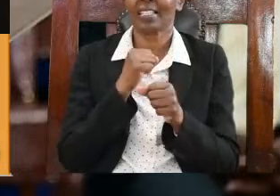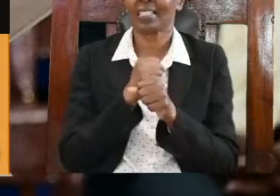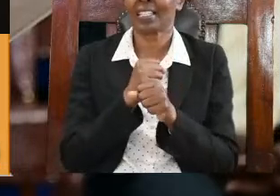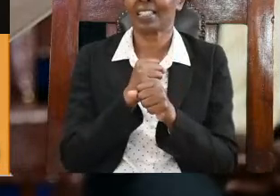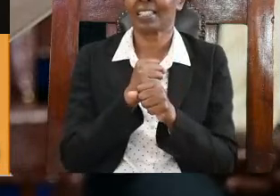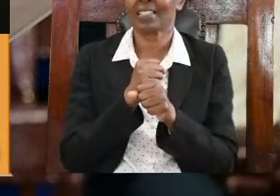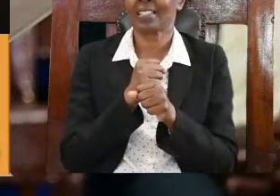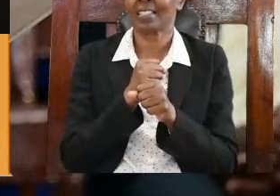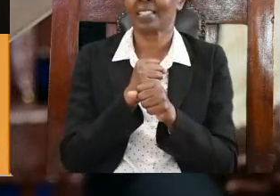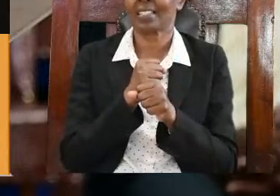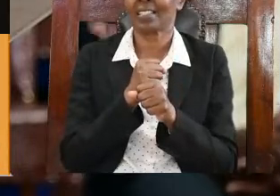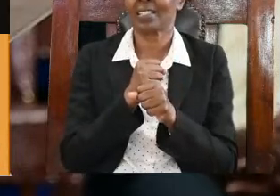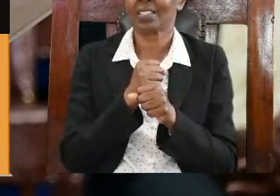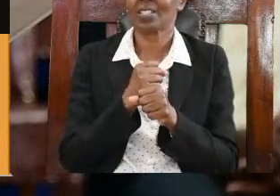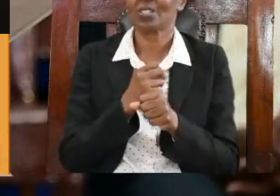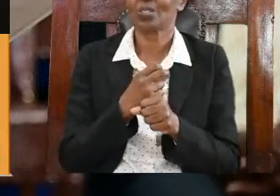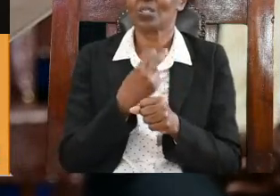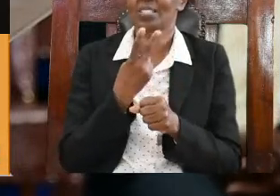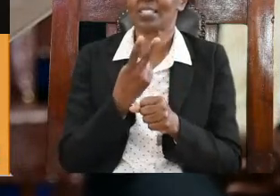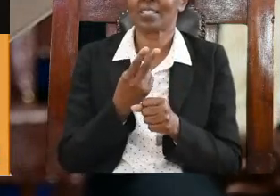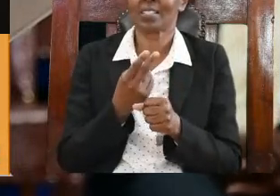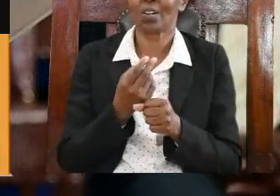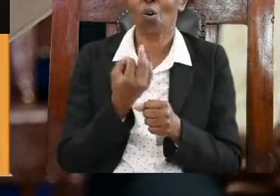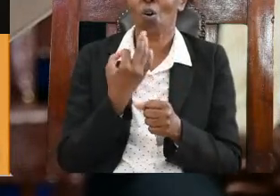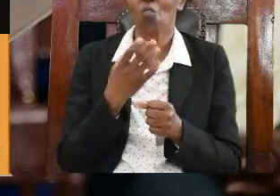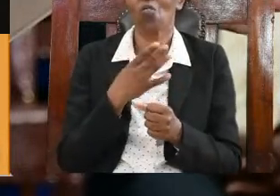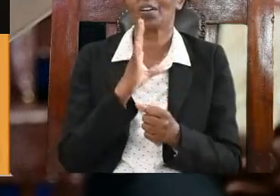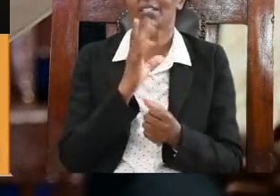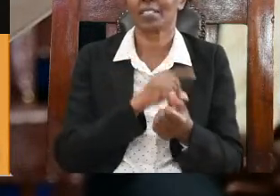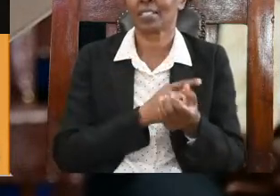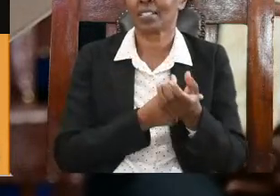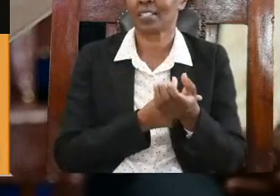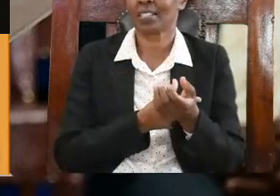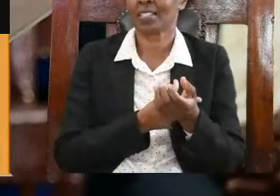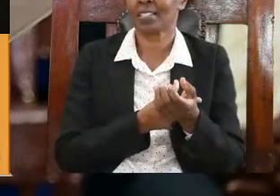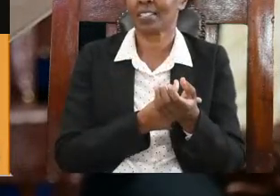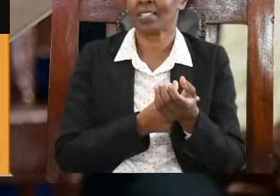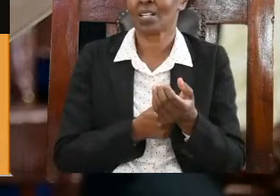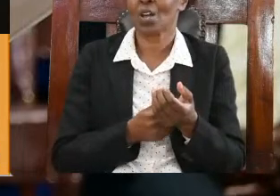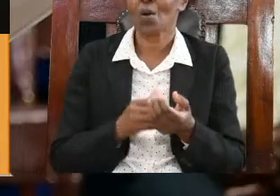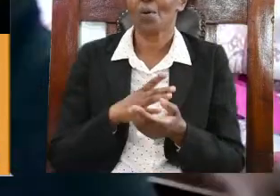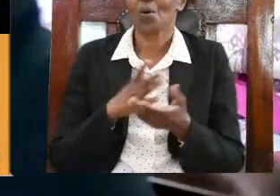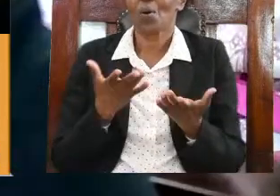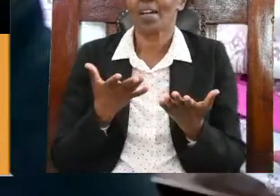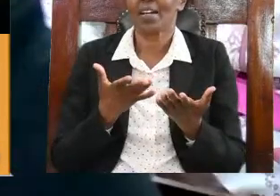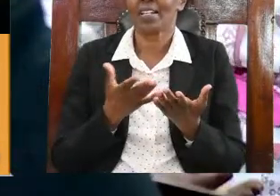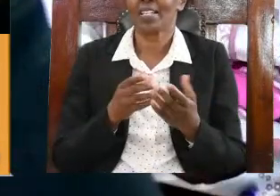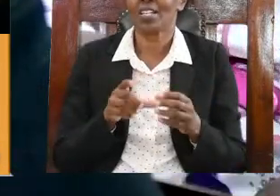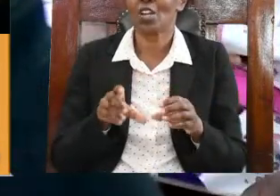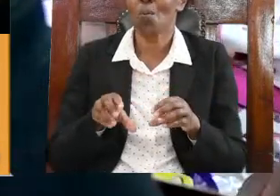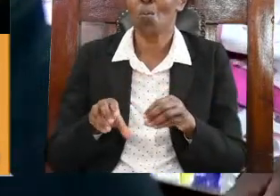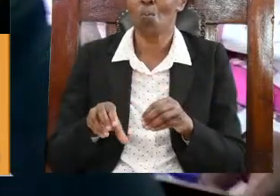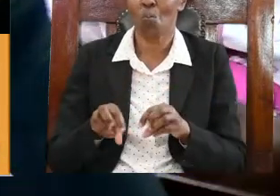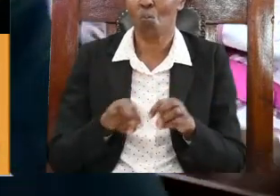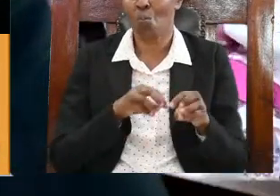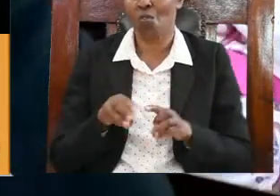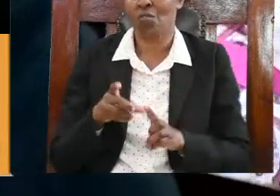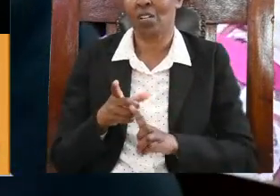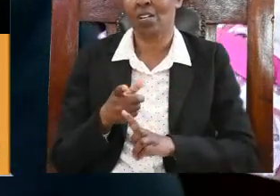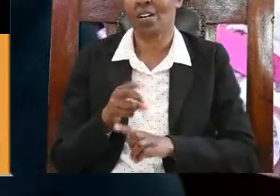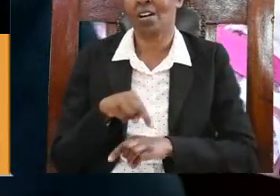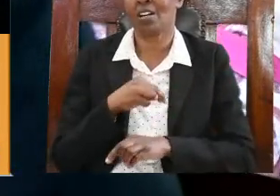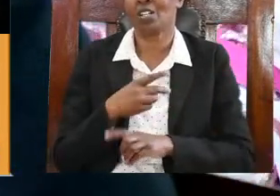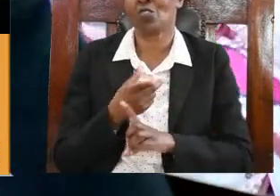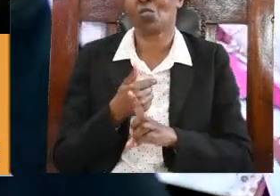the intercessory, he would say about the grace of the Lord. Mahali ambapo ametutoa. As if to say,